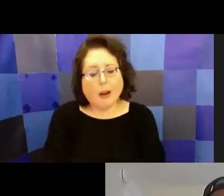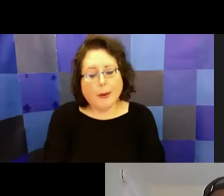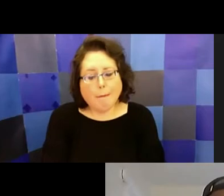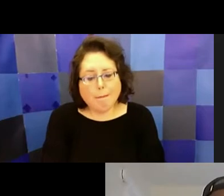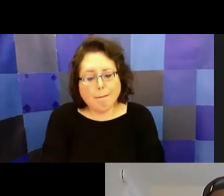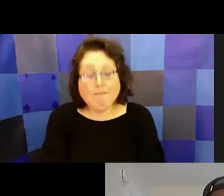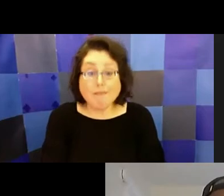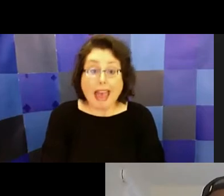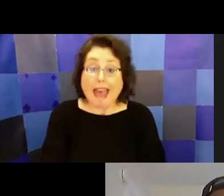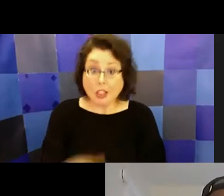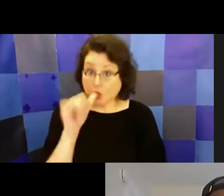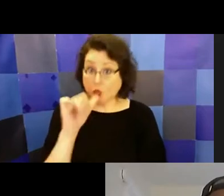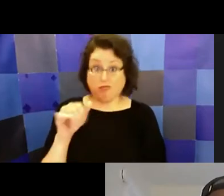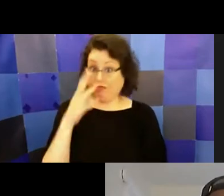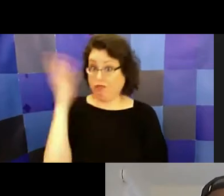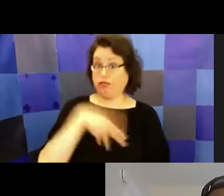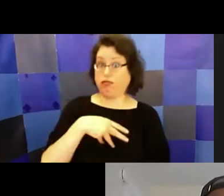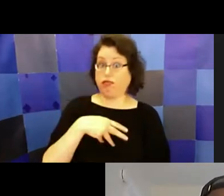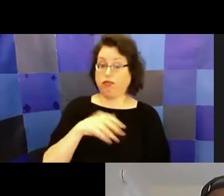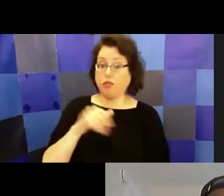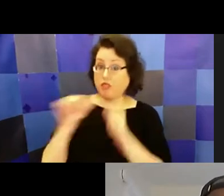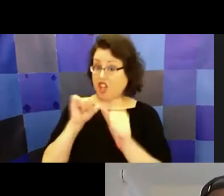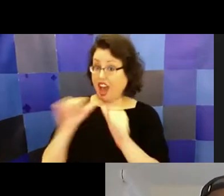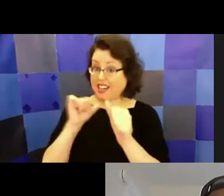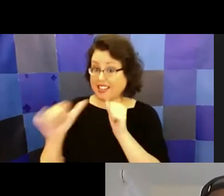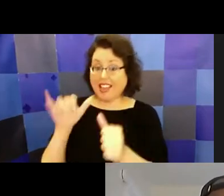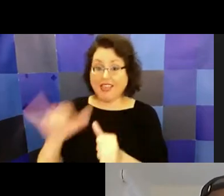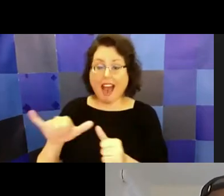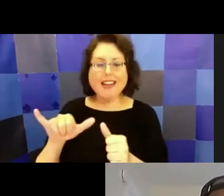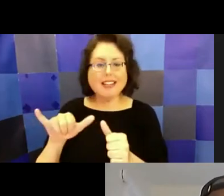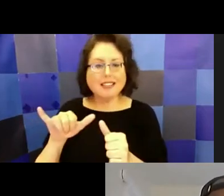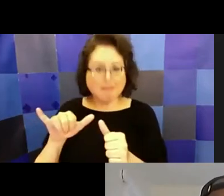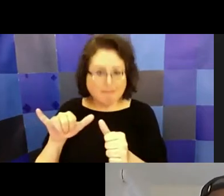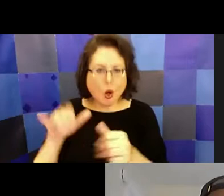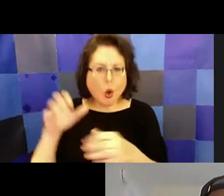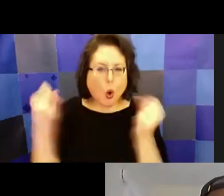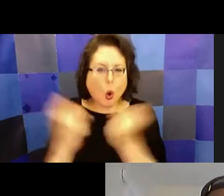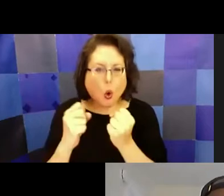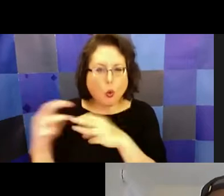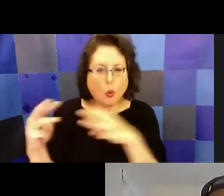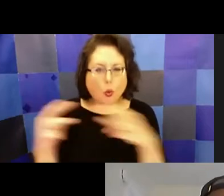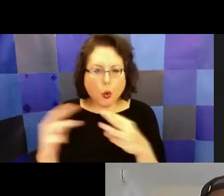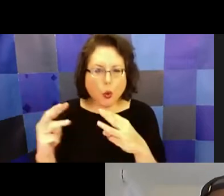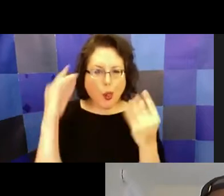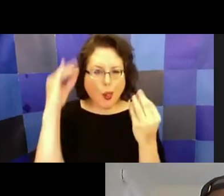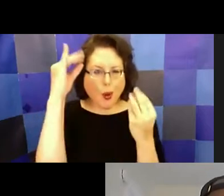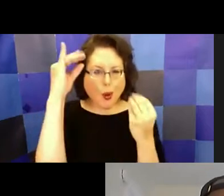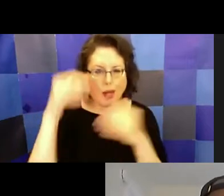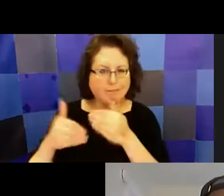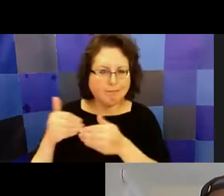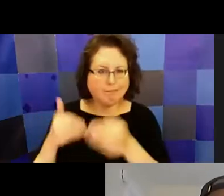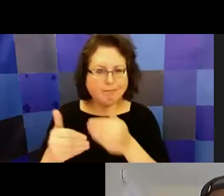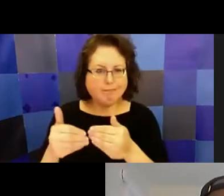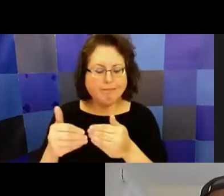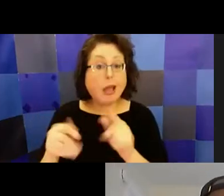and to reject some of the premises of Cold War and Cold War thought. But by the same